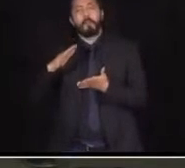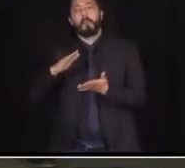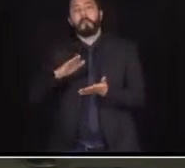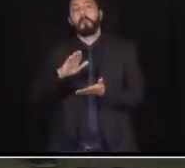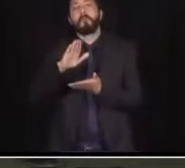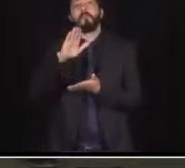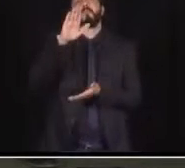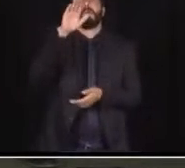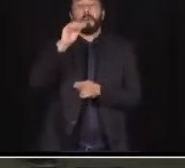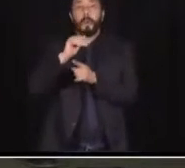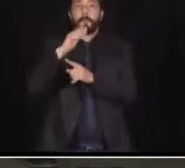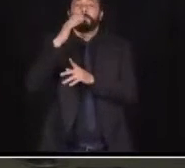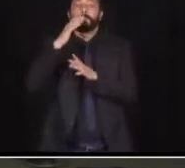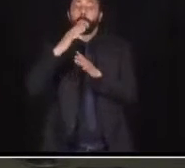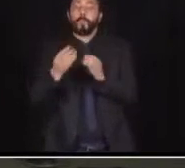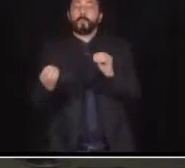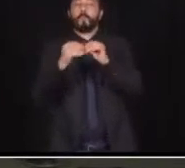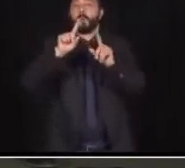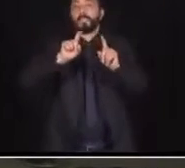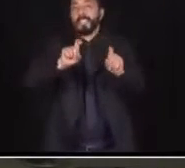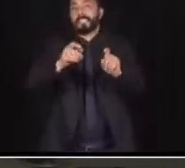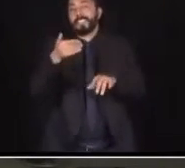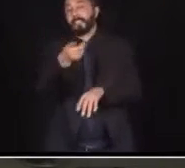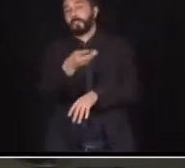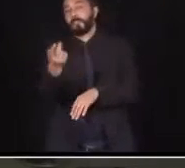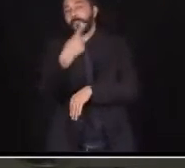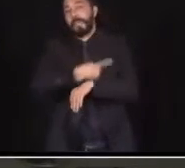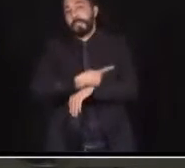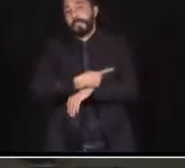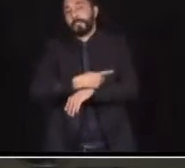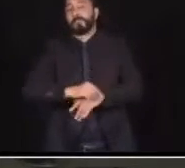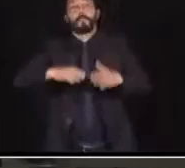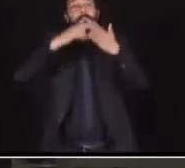next few days. Thank you. Thank you, everyone.